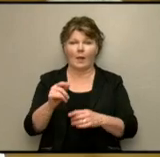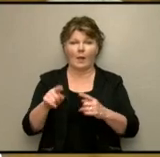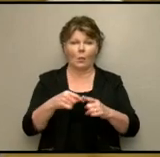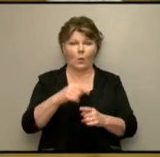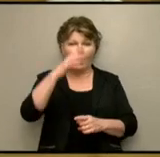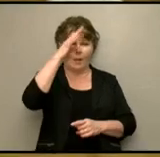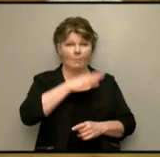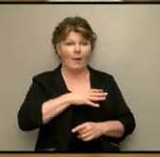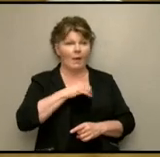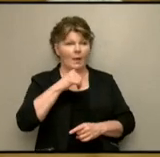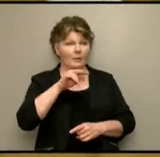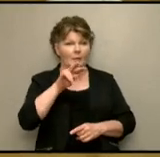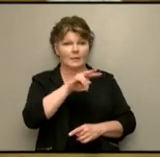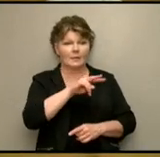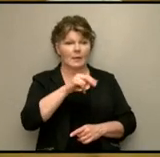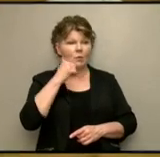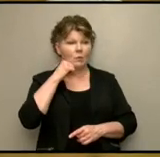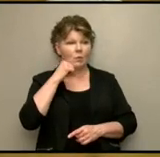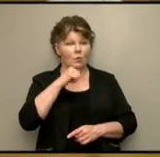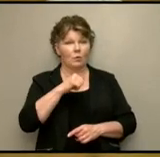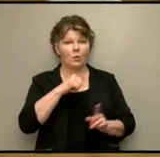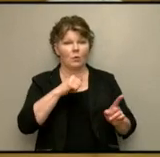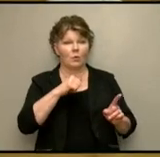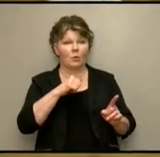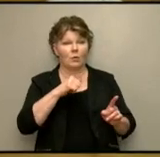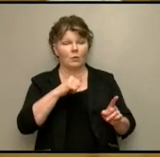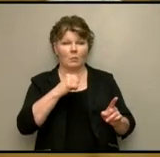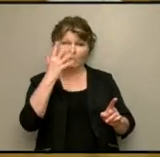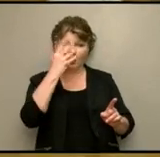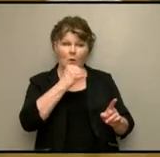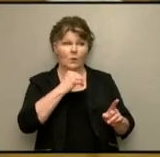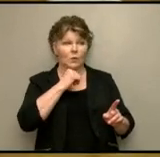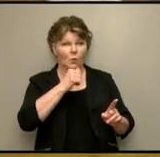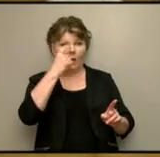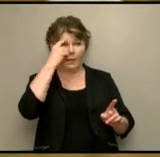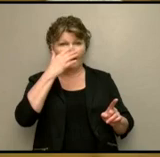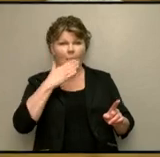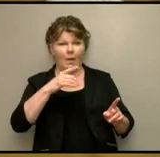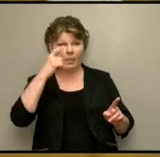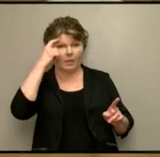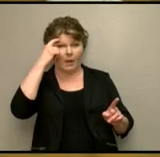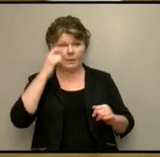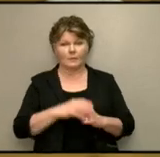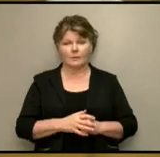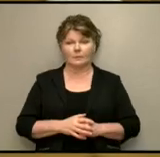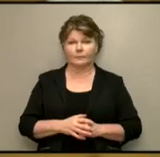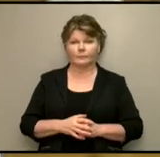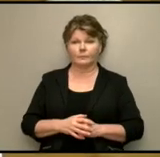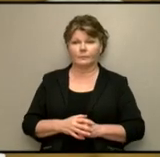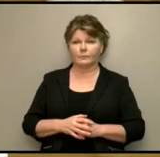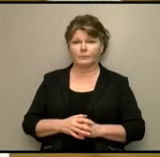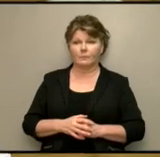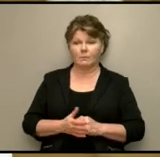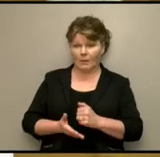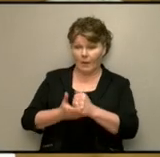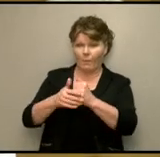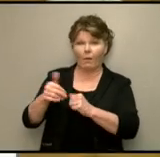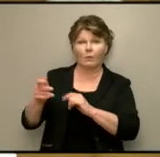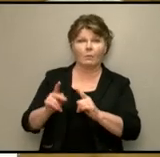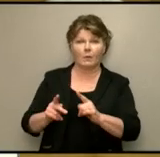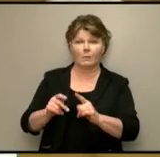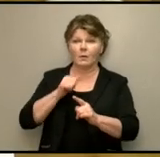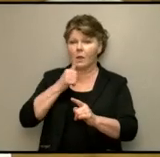an attractive woman and we do not think bad thoughts. We keep his words when we help others, but do not just to be